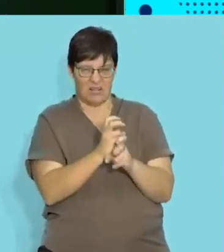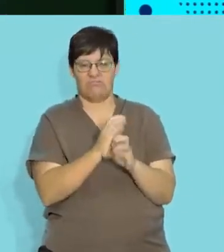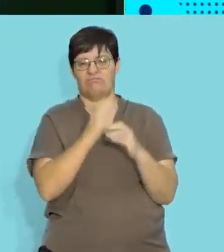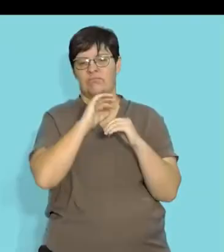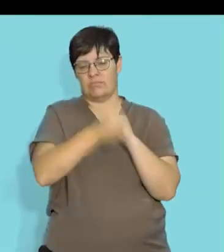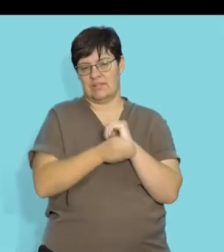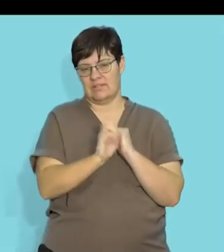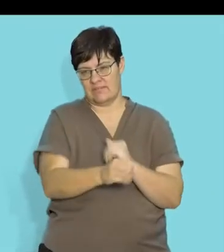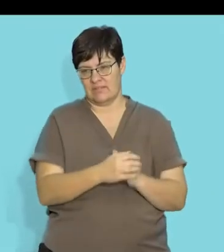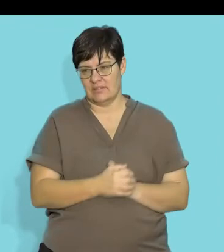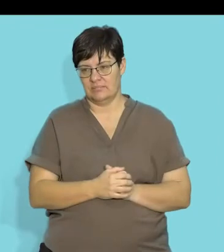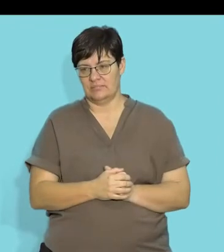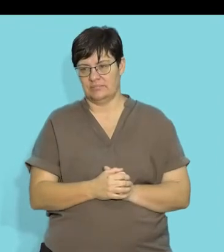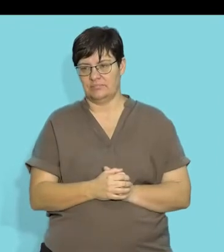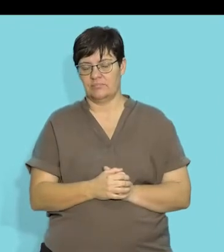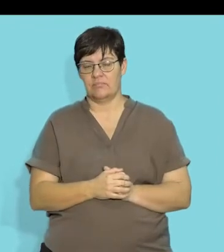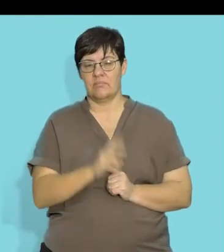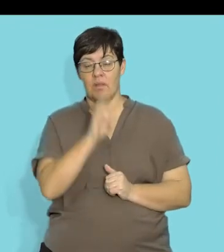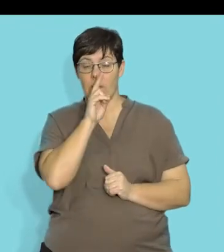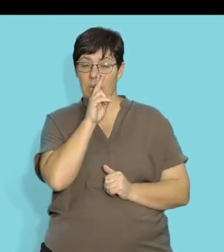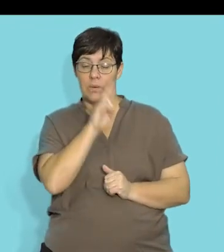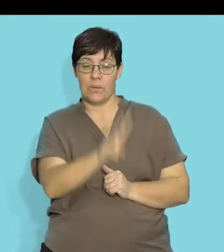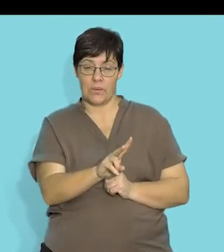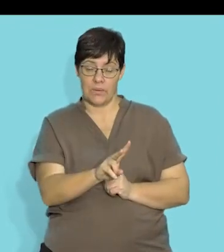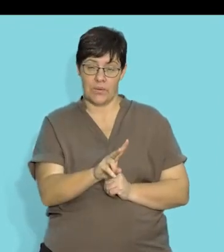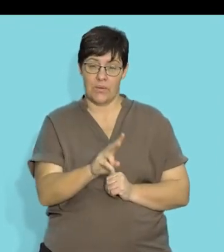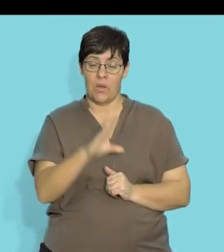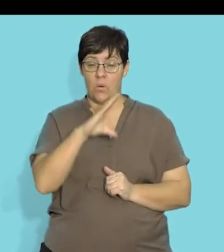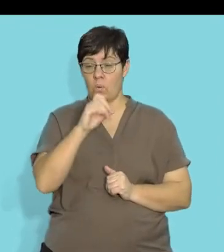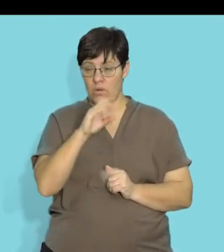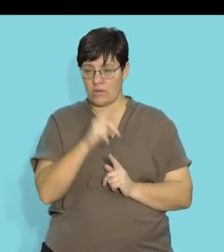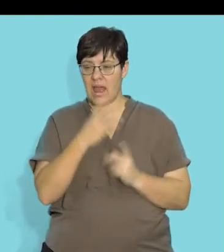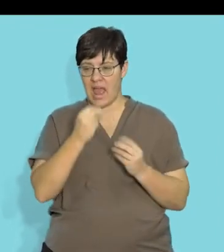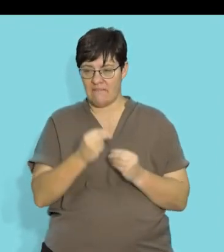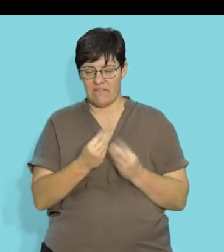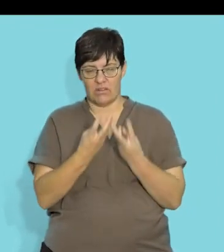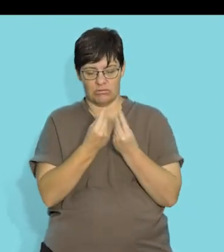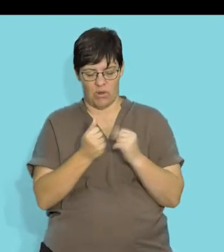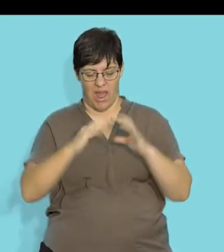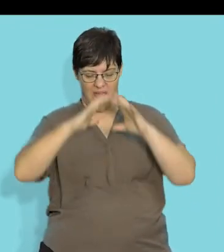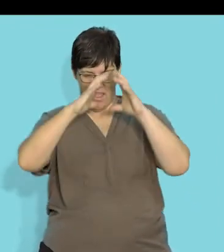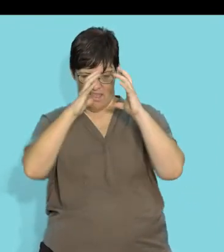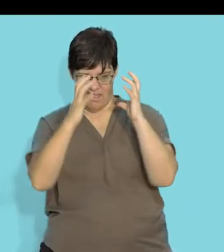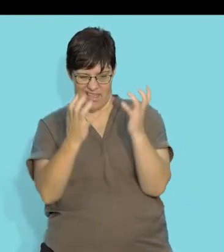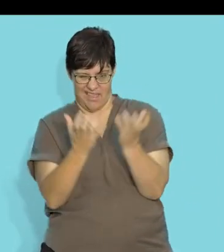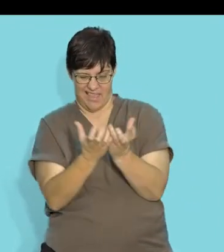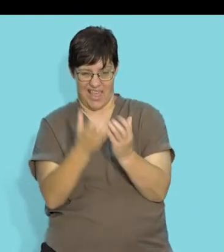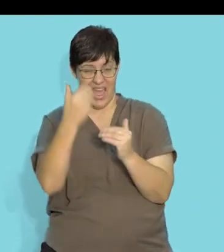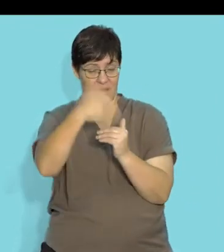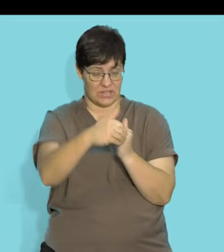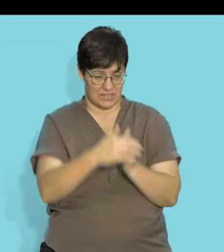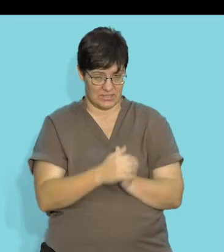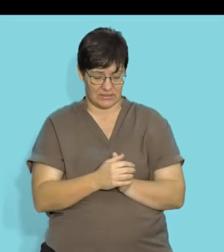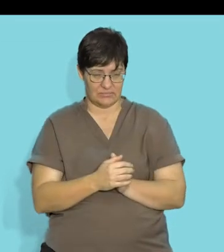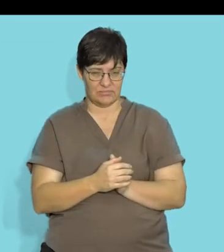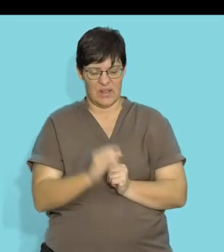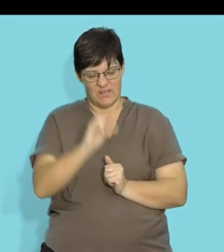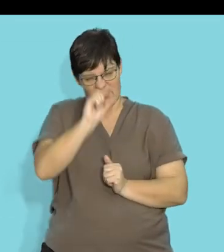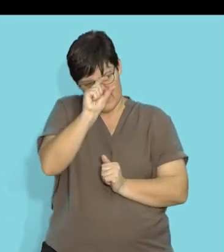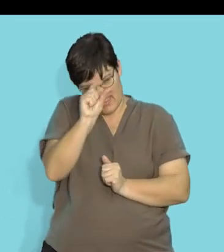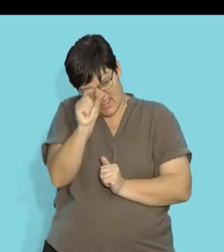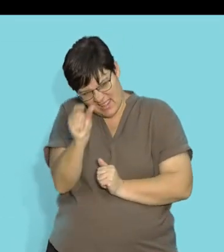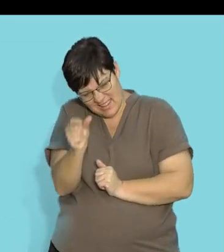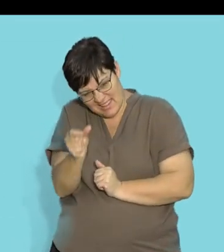that. So when we look at a coconut, you know that it's got a dry husk on the outside, and that dry husk is a thick layer